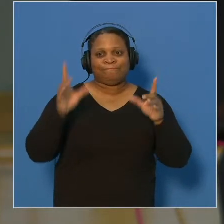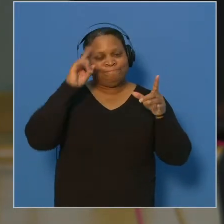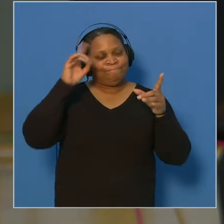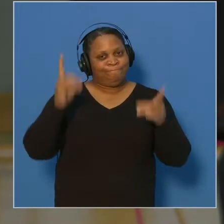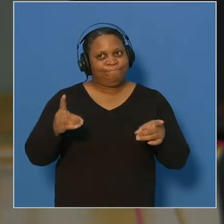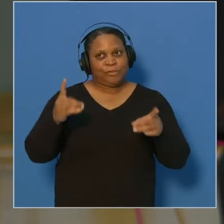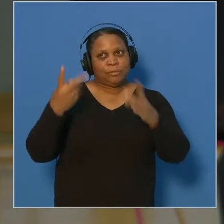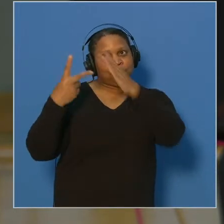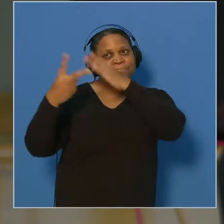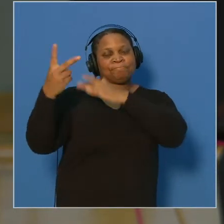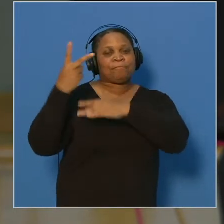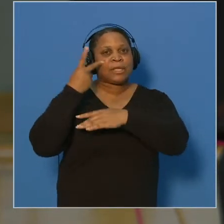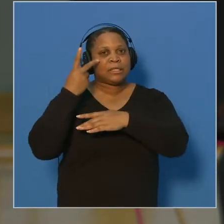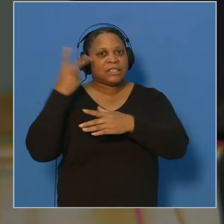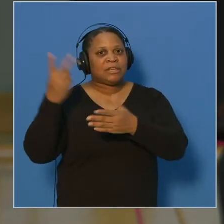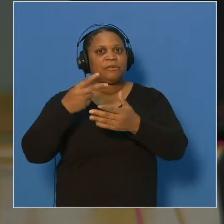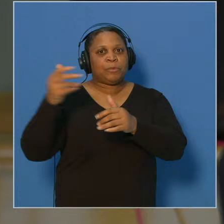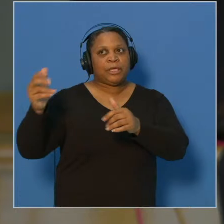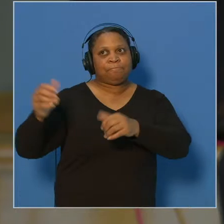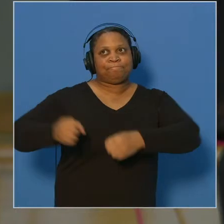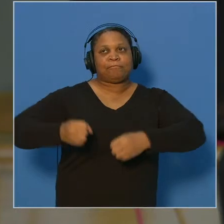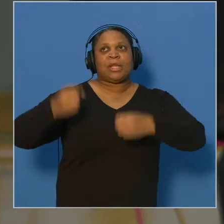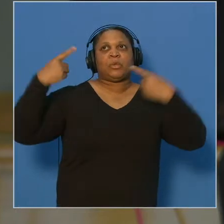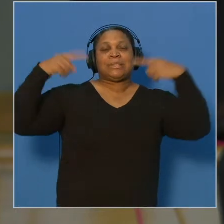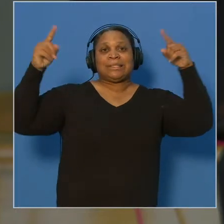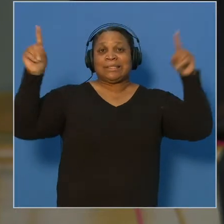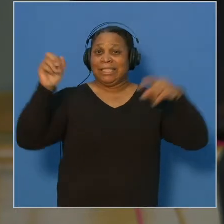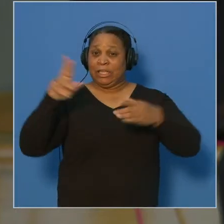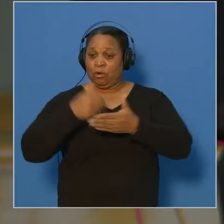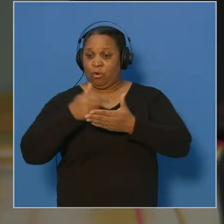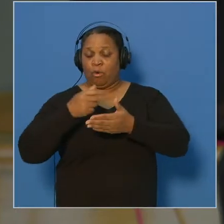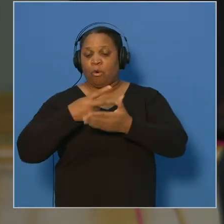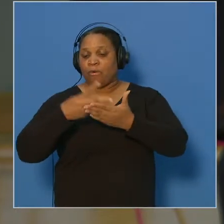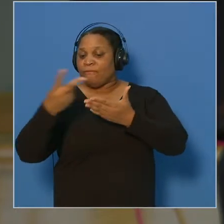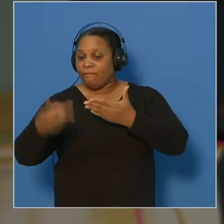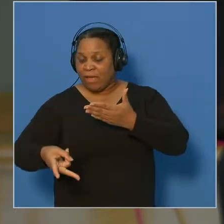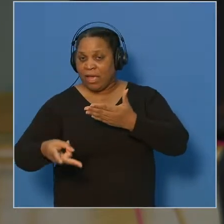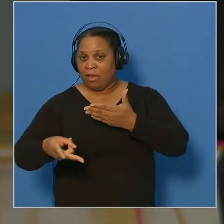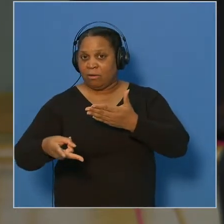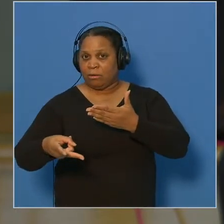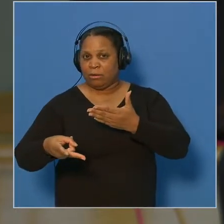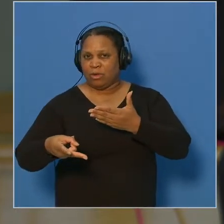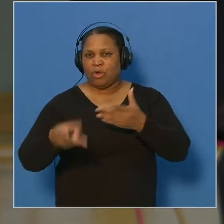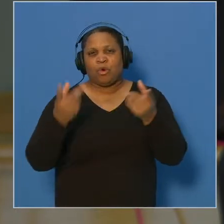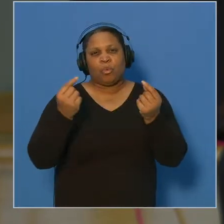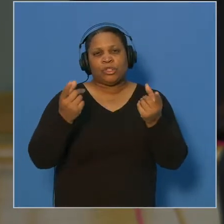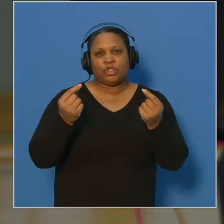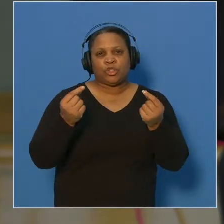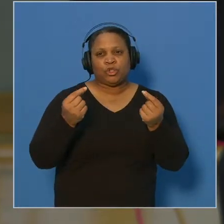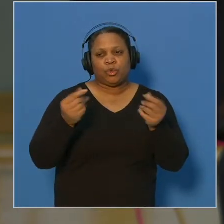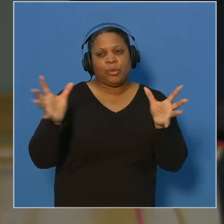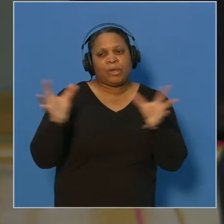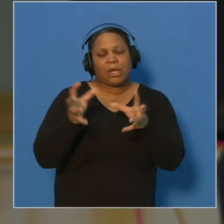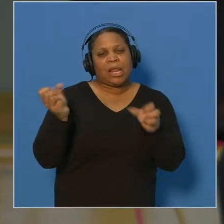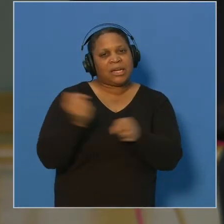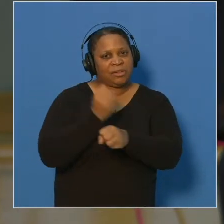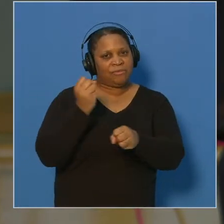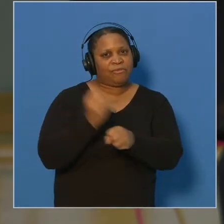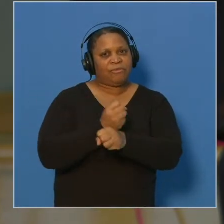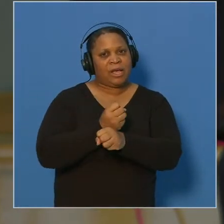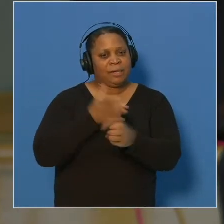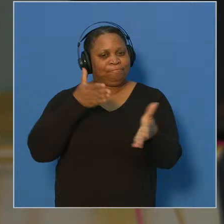fight against COVID-19. Before saying more about what we can do in our collective fight against COVID-19, I